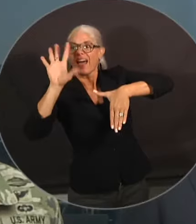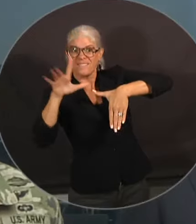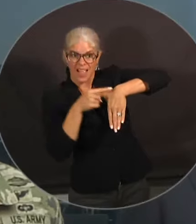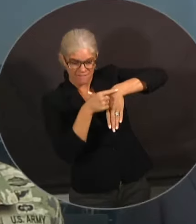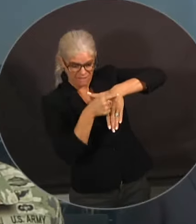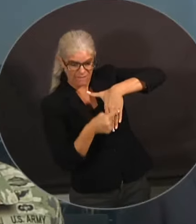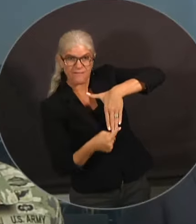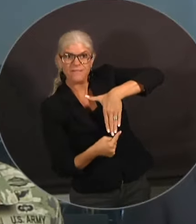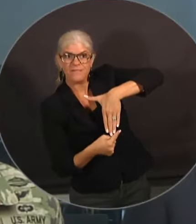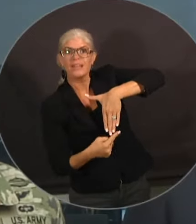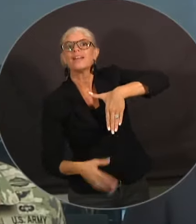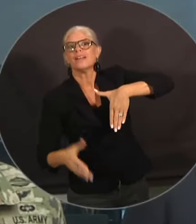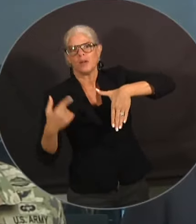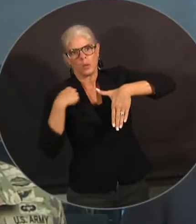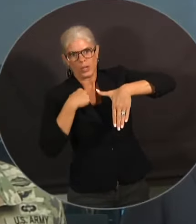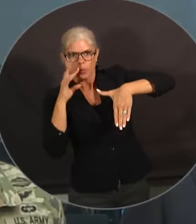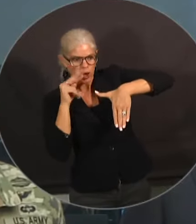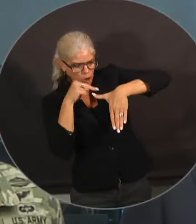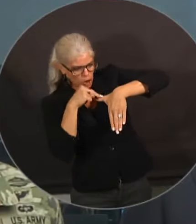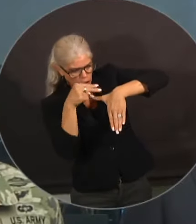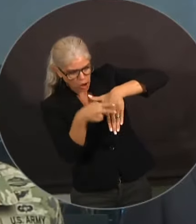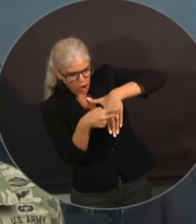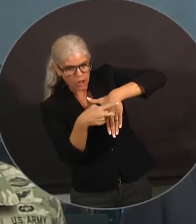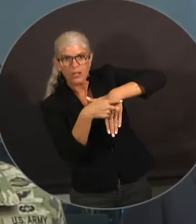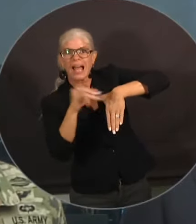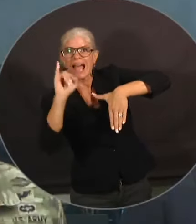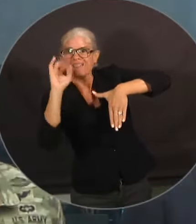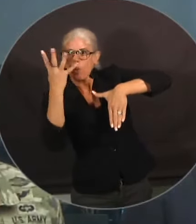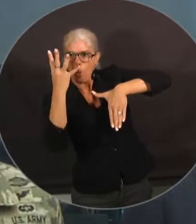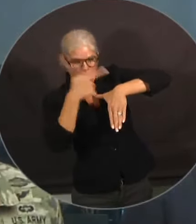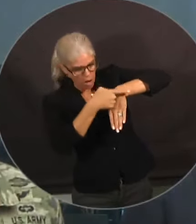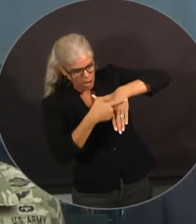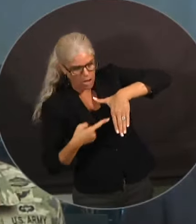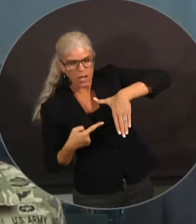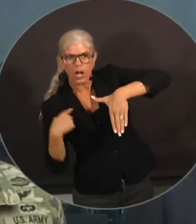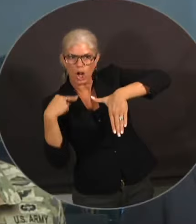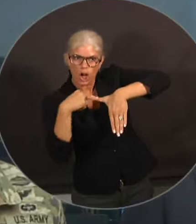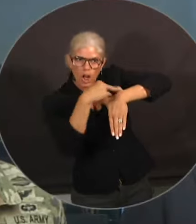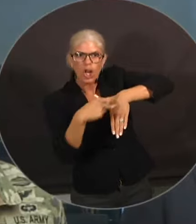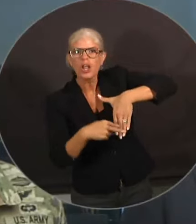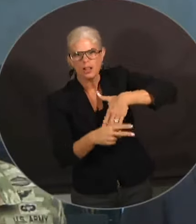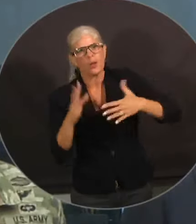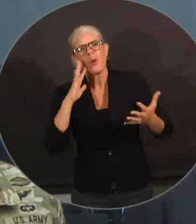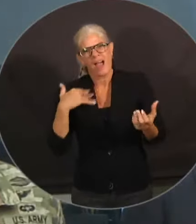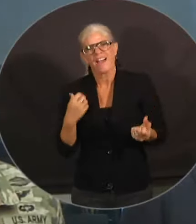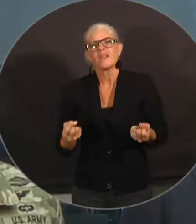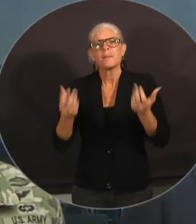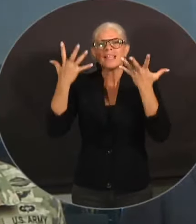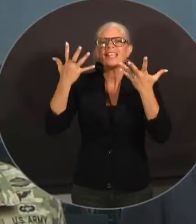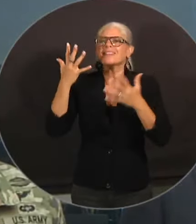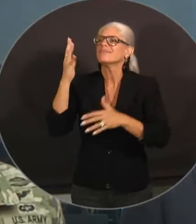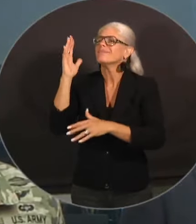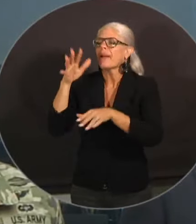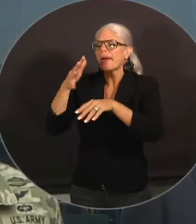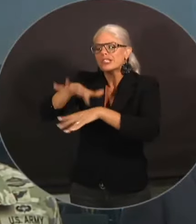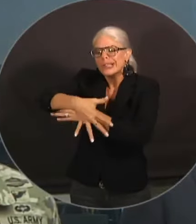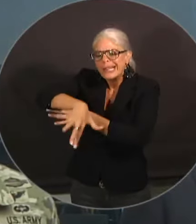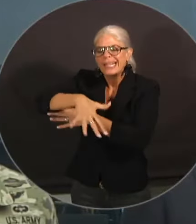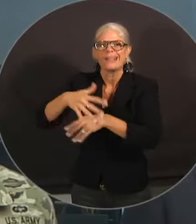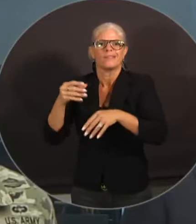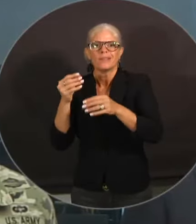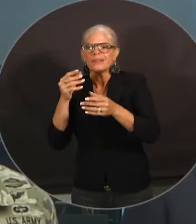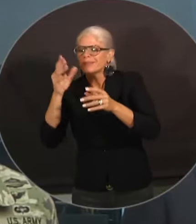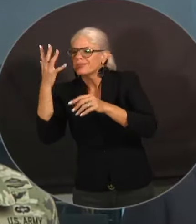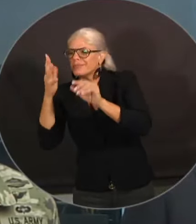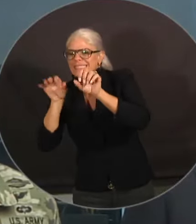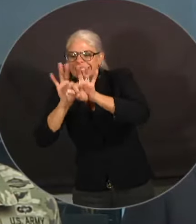coast, so we're going to be focused on those. There will potentially be a lot of vegetative debris, a lot of trees down. Those trees can